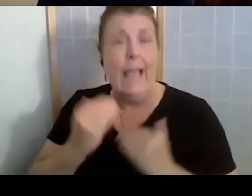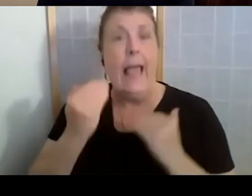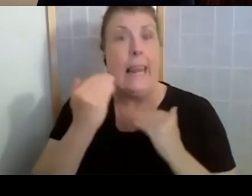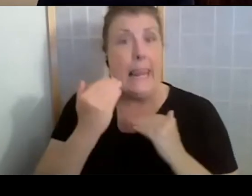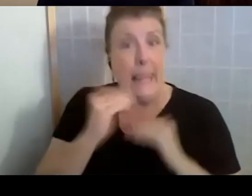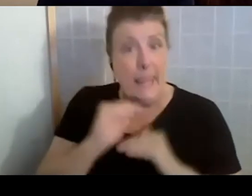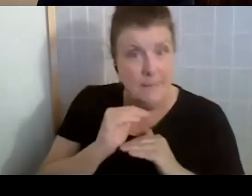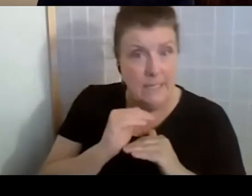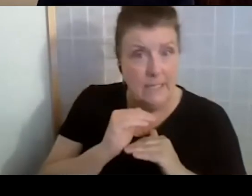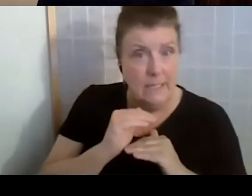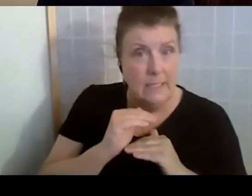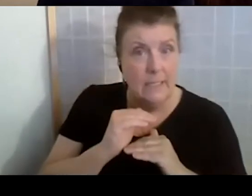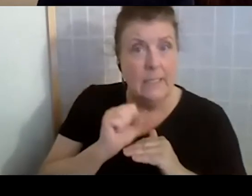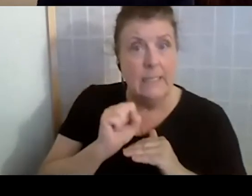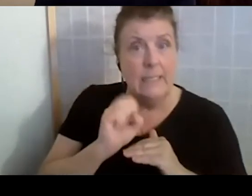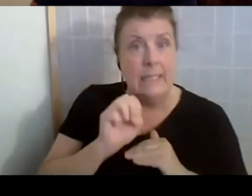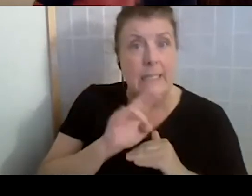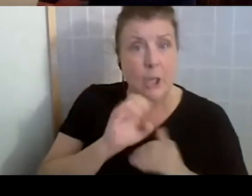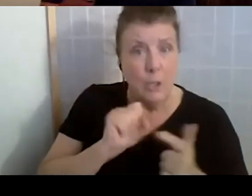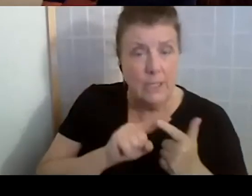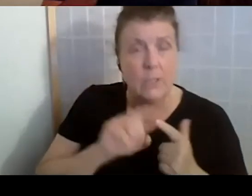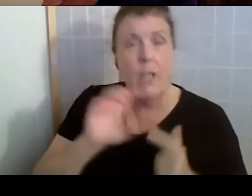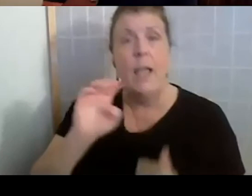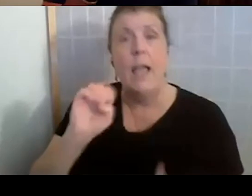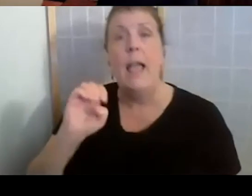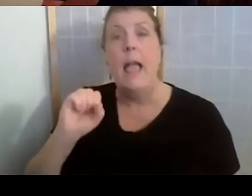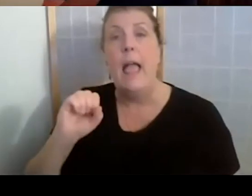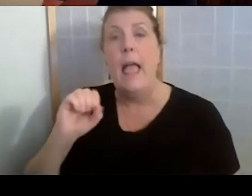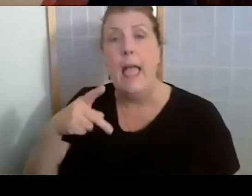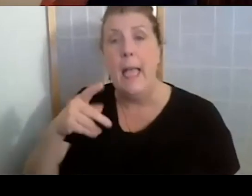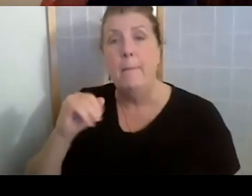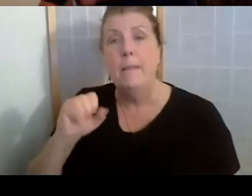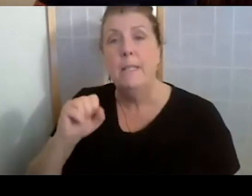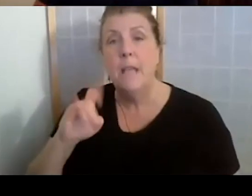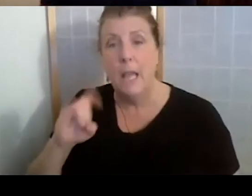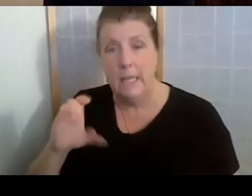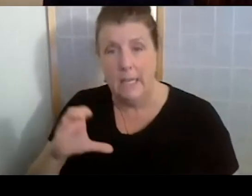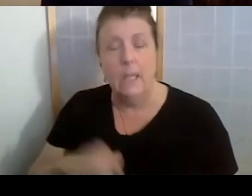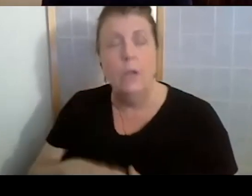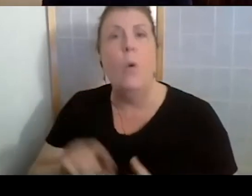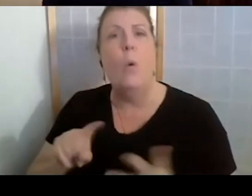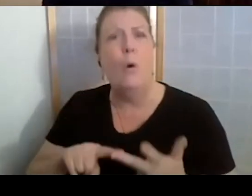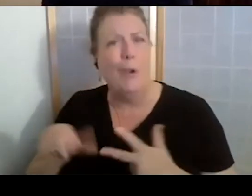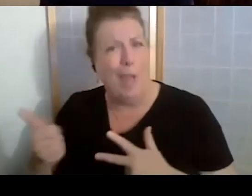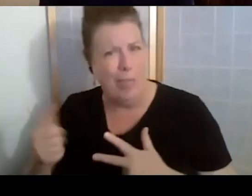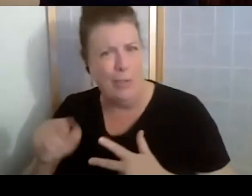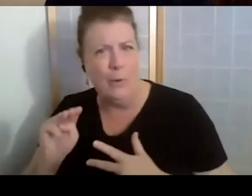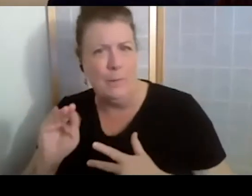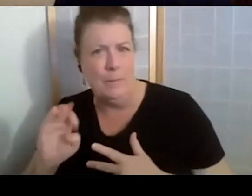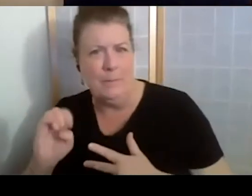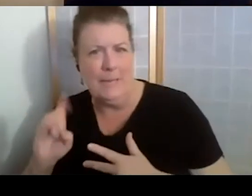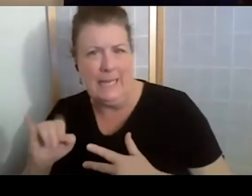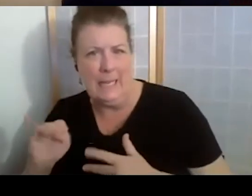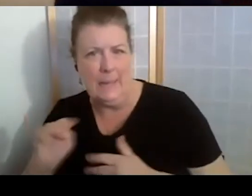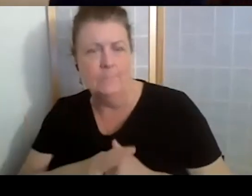very multimedia. We have a playwright, we have a journalist, an ex-journalist. We have, you know, feature writers.